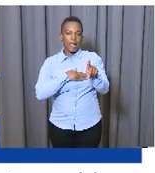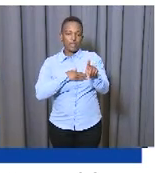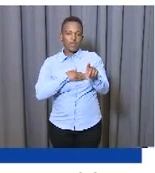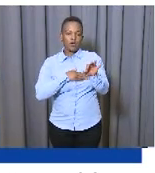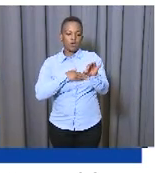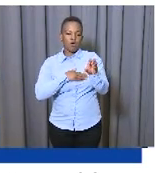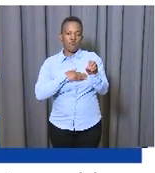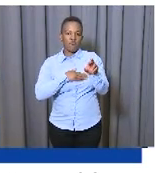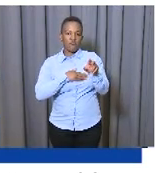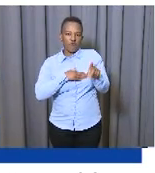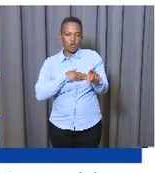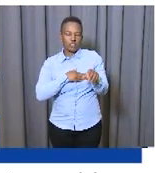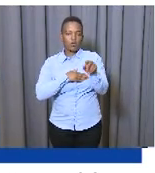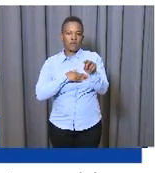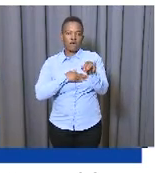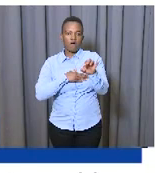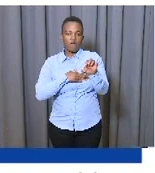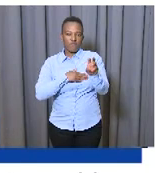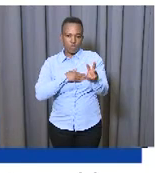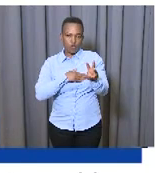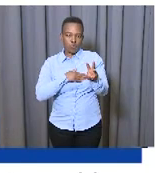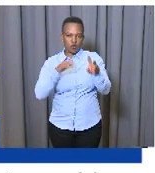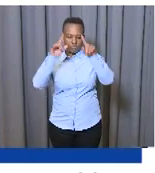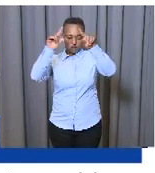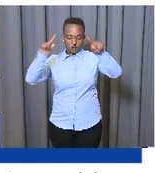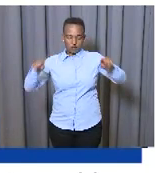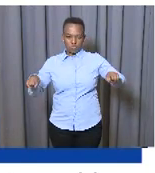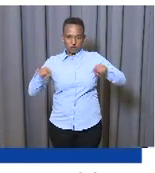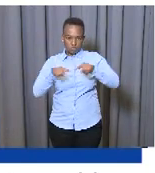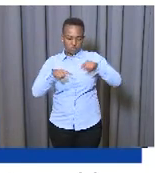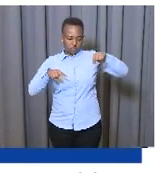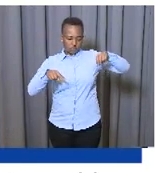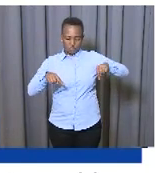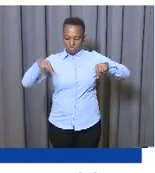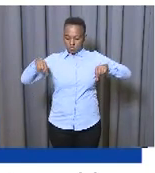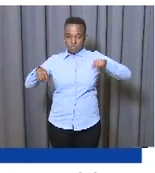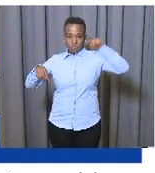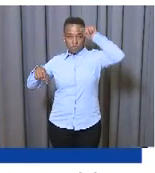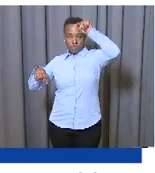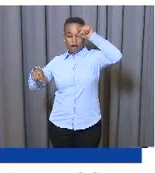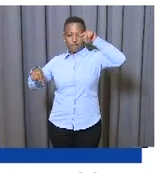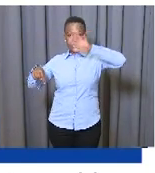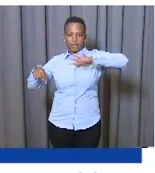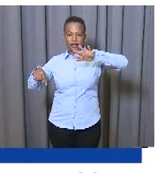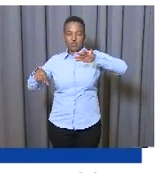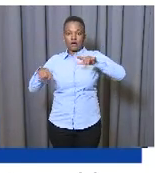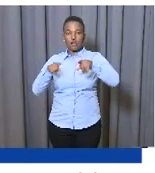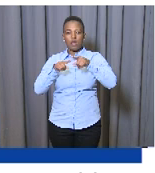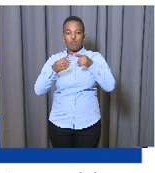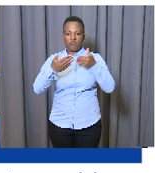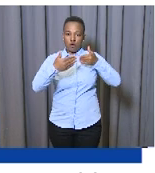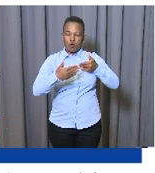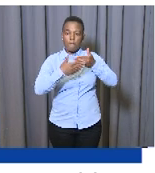concentrated at. So the triangle, so in the period before April, the